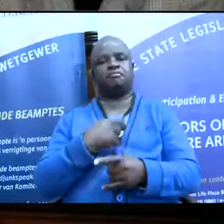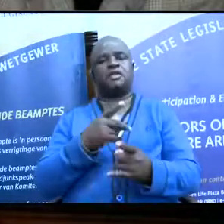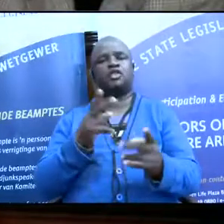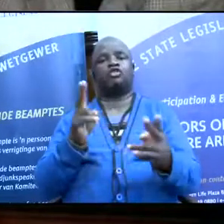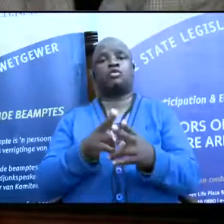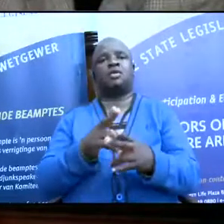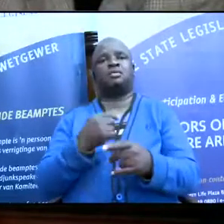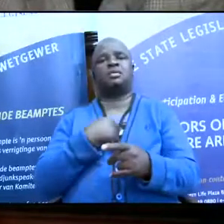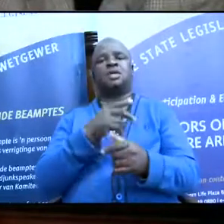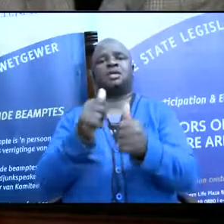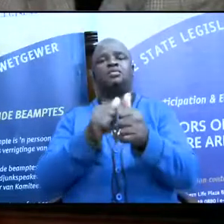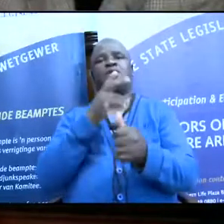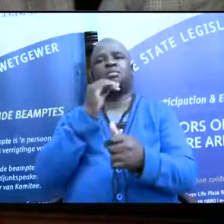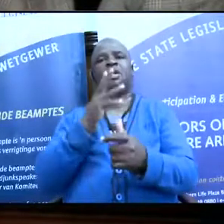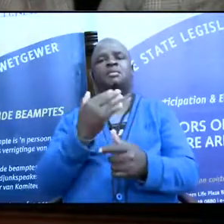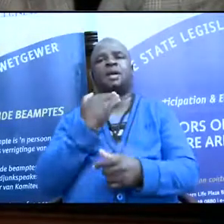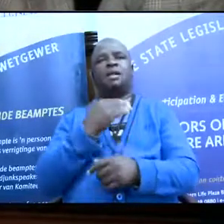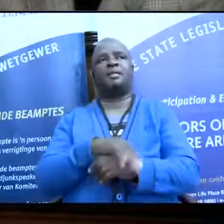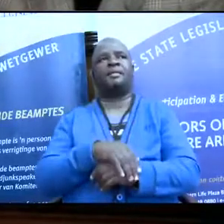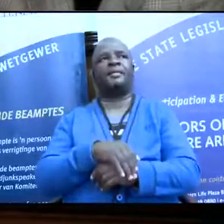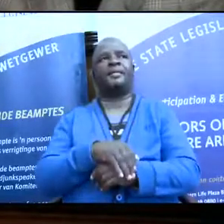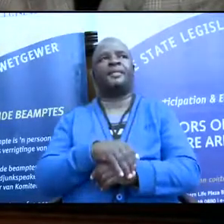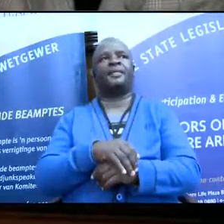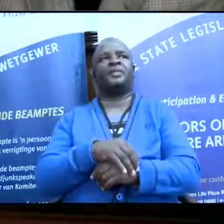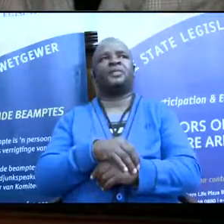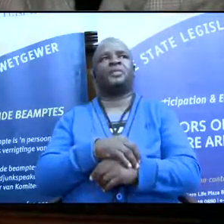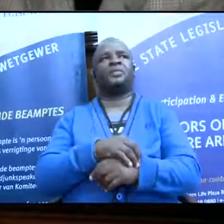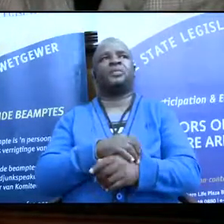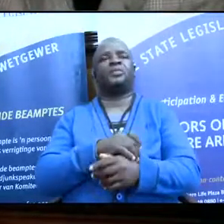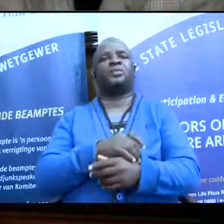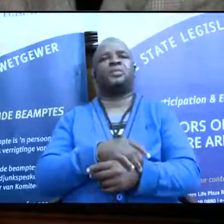deputy speaker today here standing here